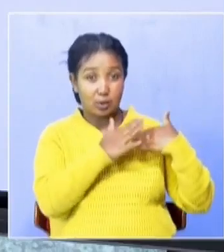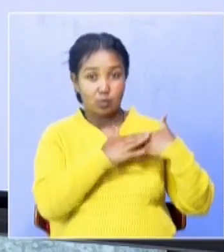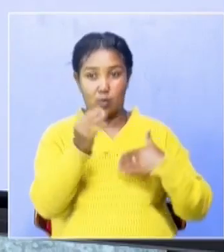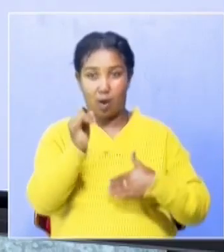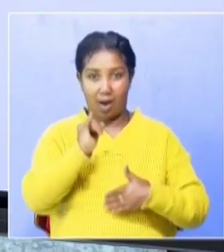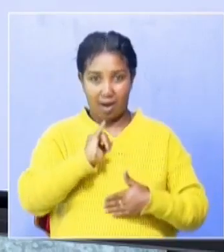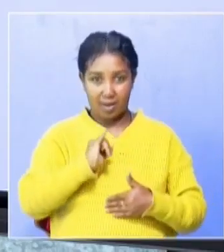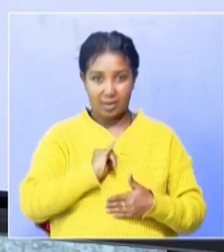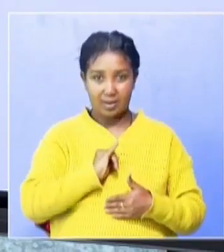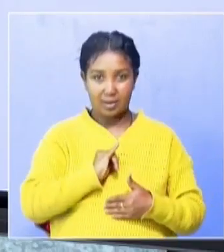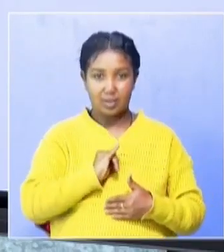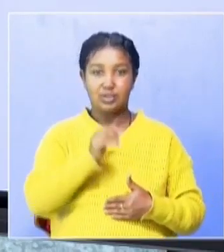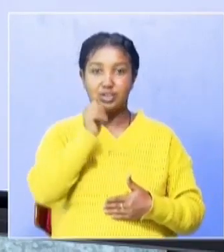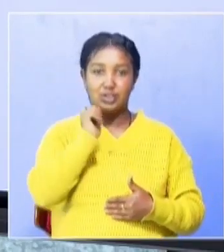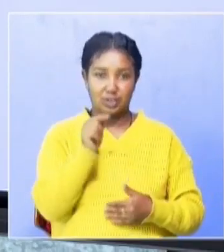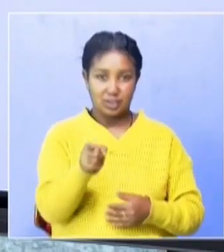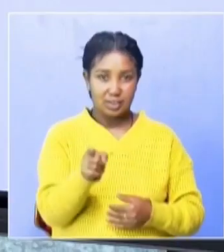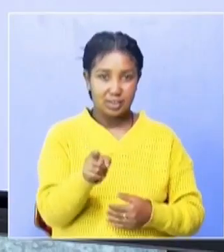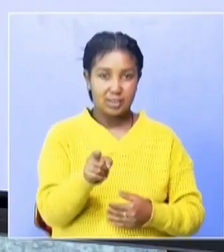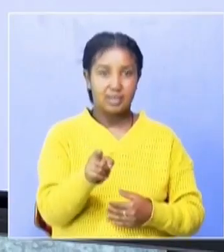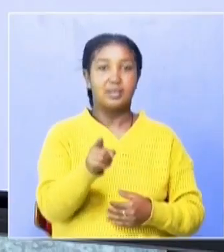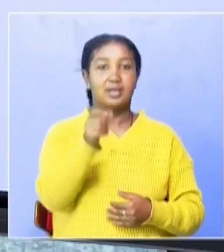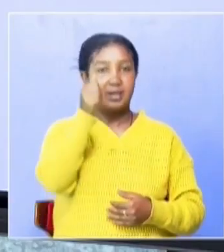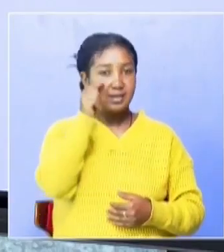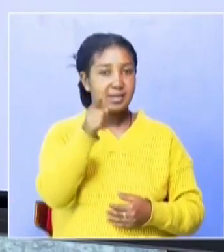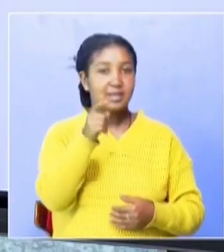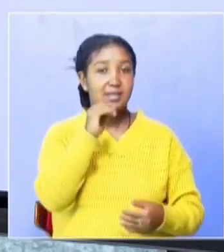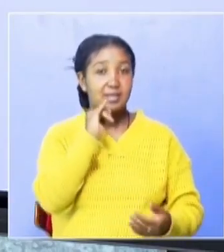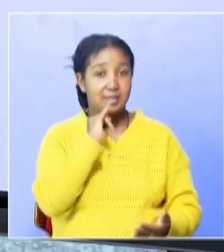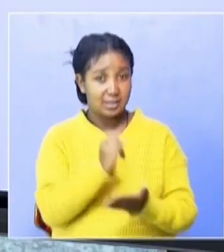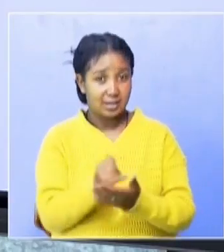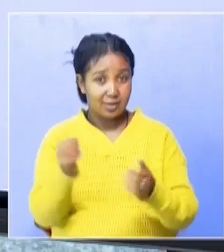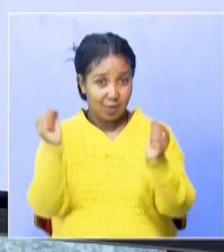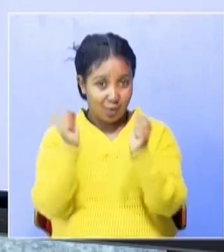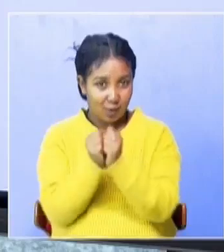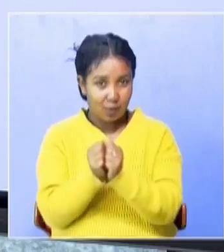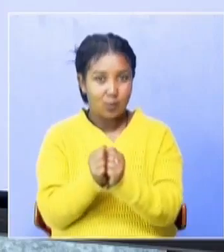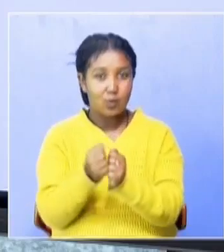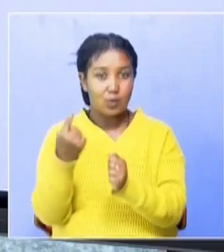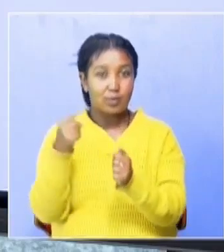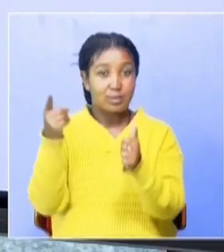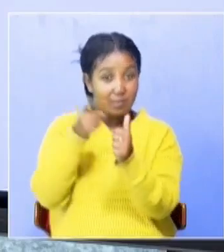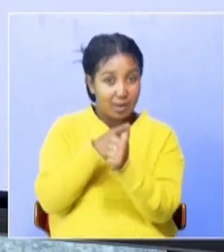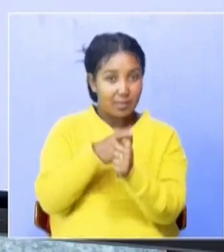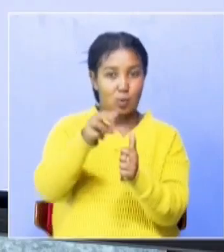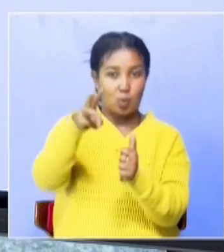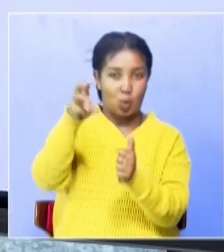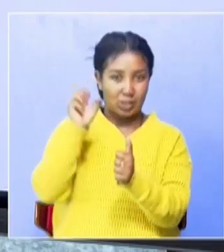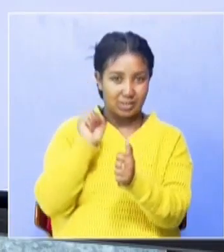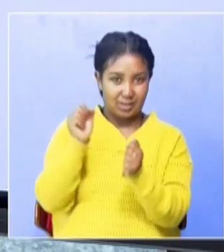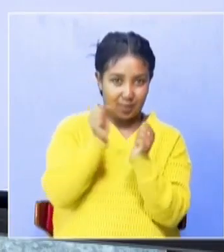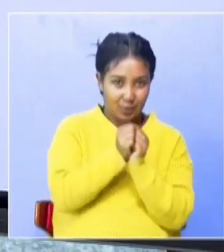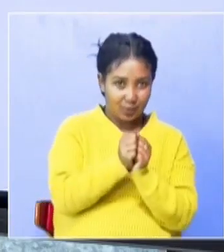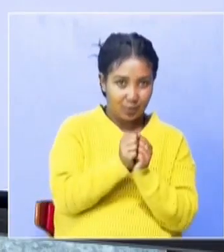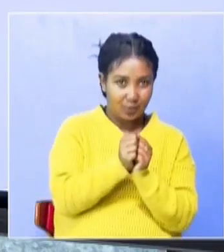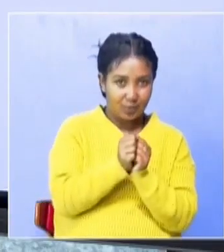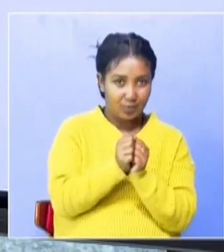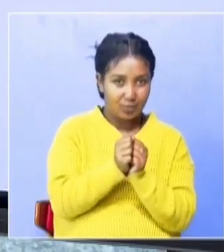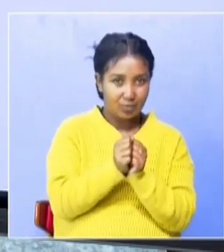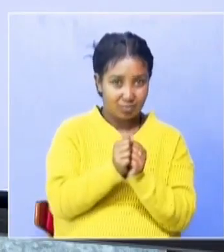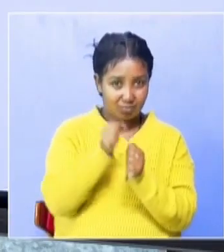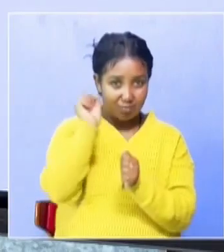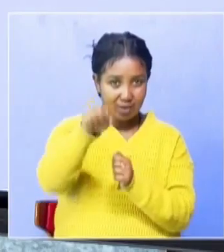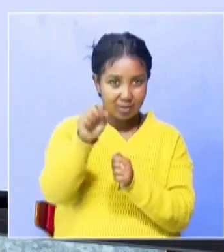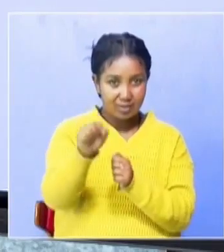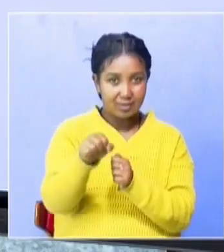I, she, he, and it, we have to start from was. Am I